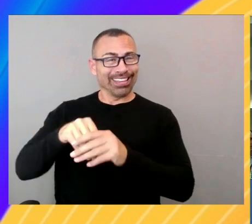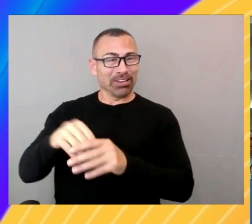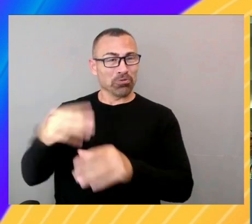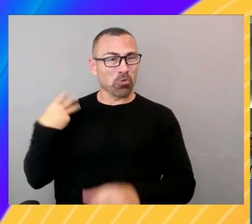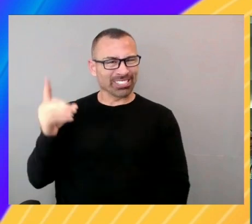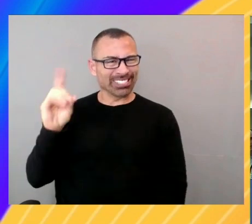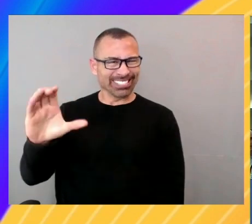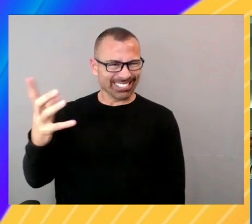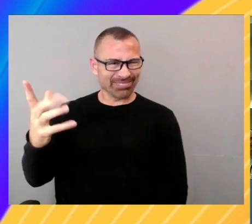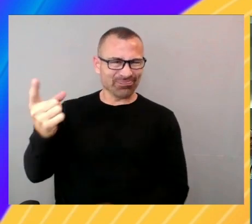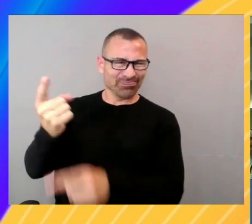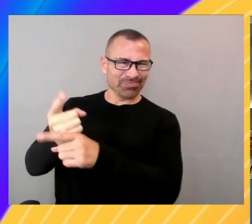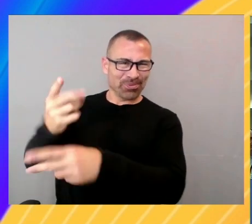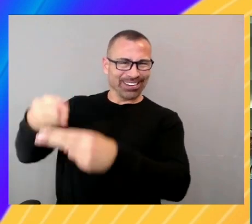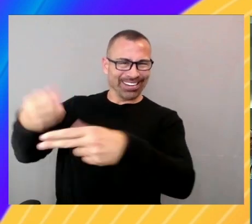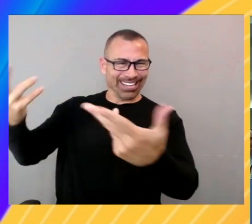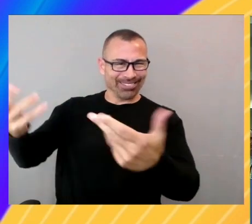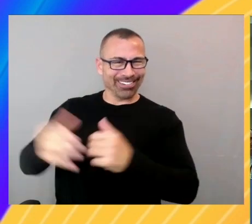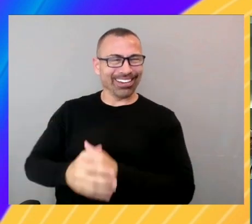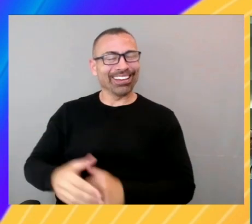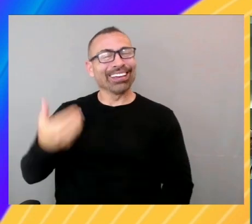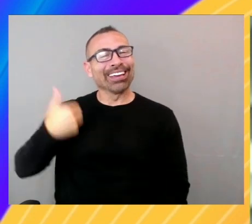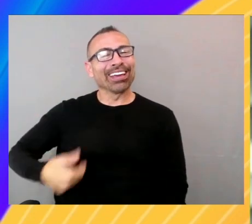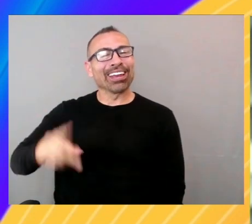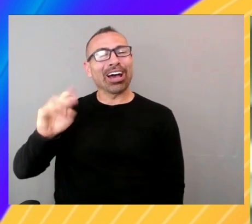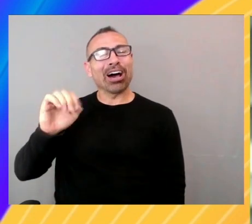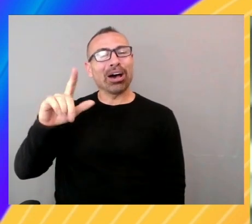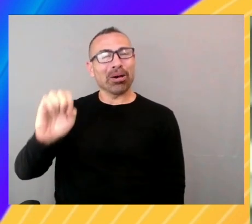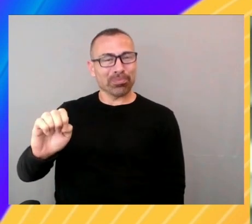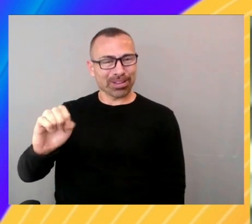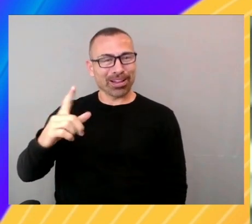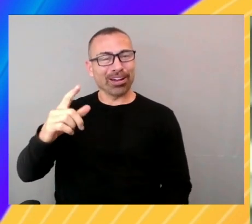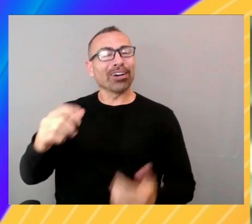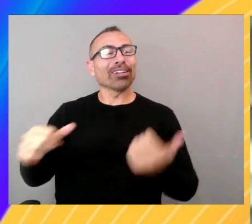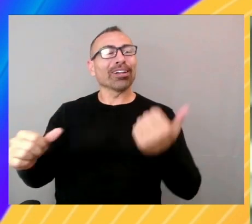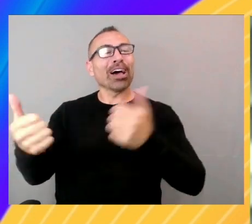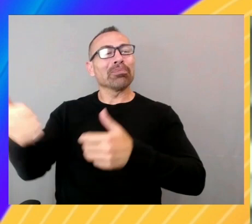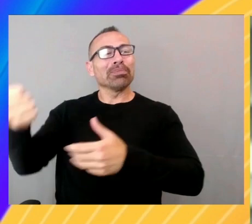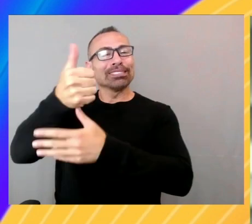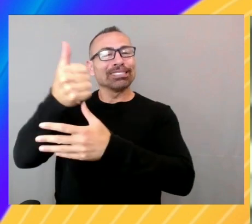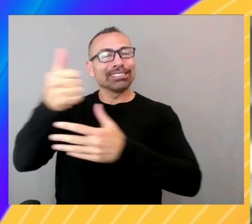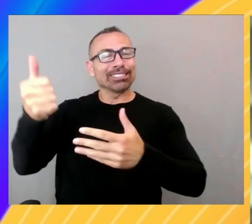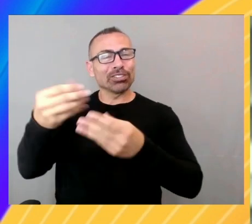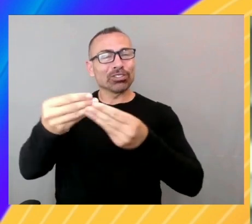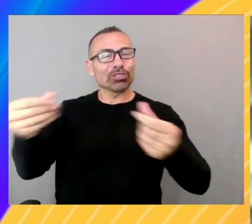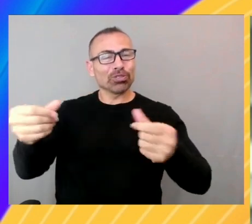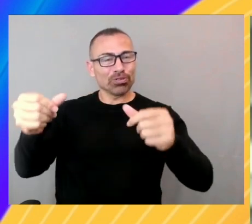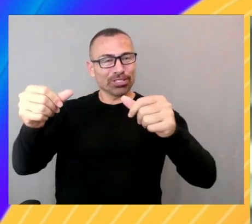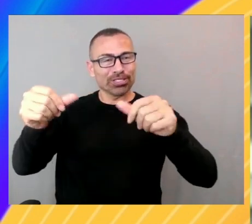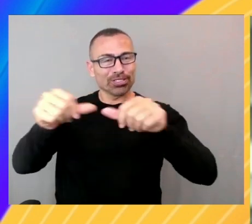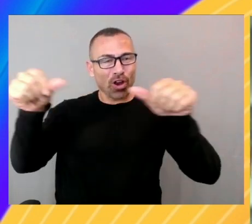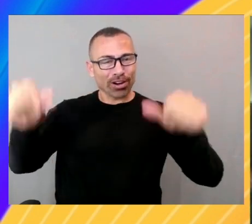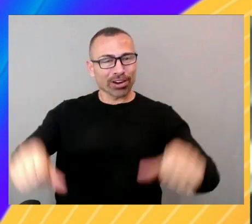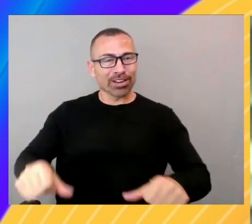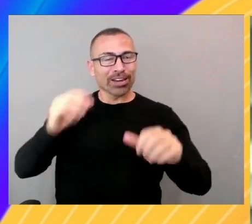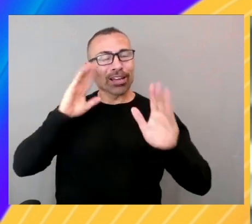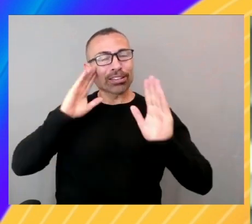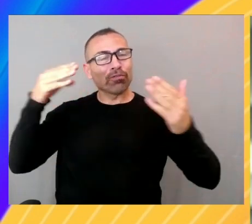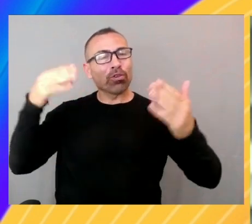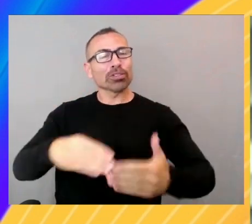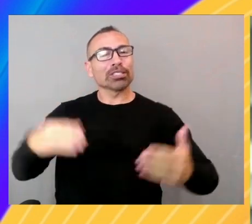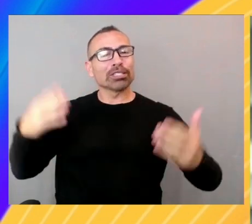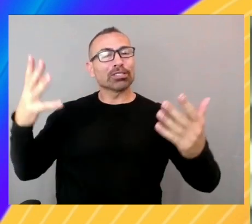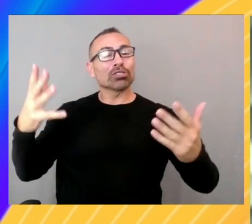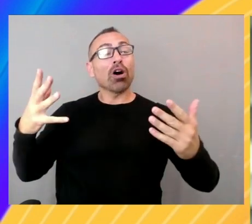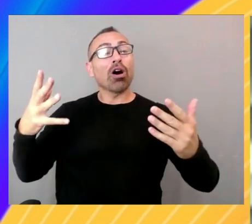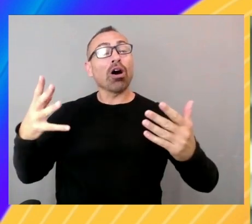friendly neighborhood senior security solution architect that focuses on threat detection and incident response. Time that one, Aaron, please, and thank you. I am